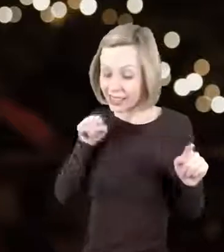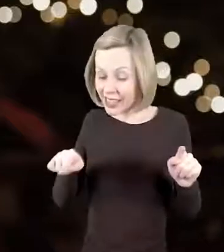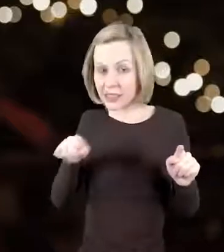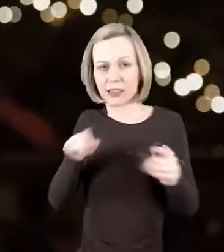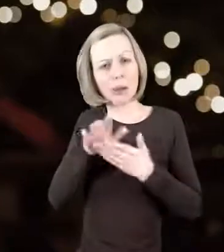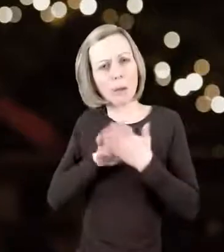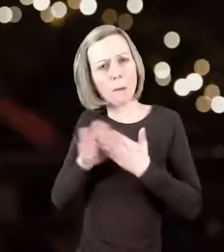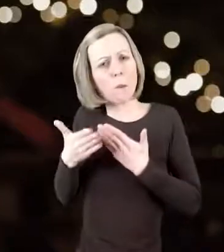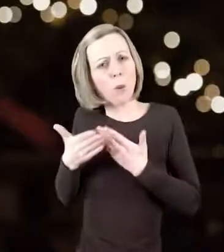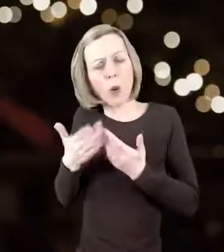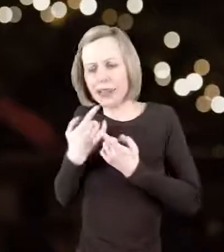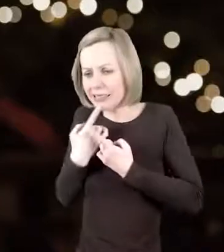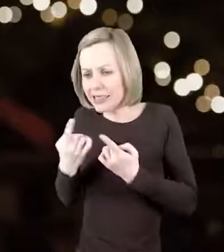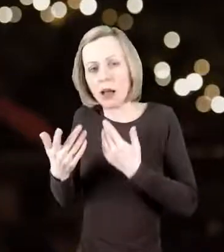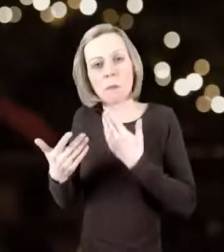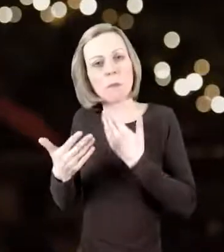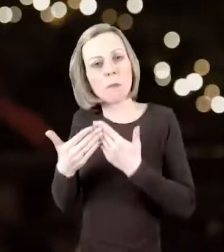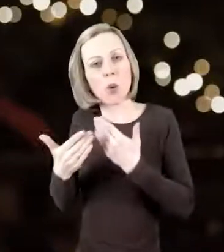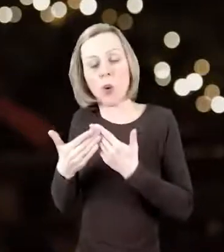that are just part of our normal lives.